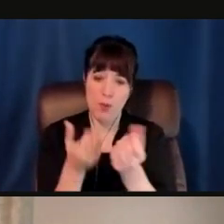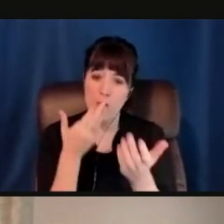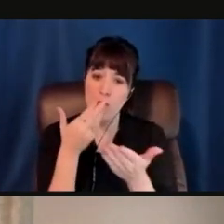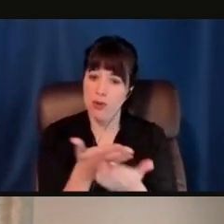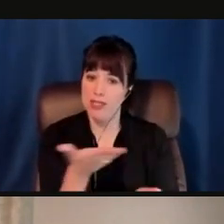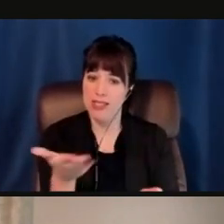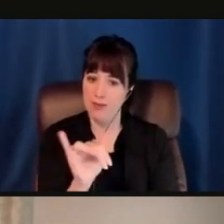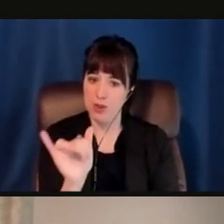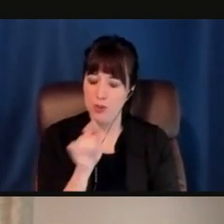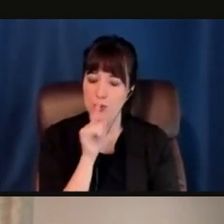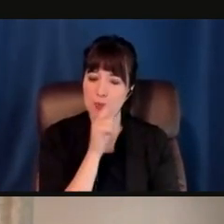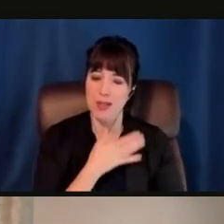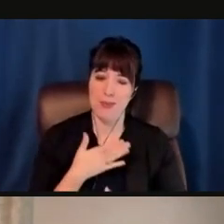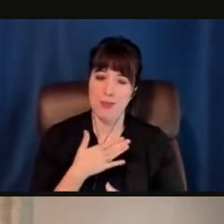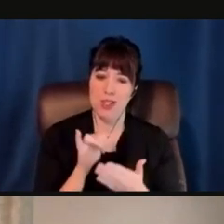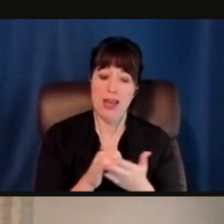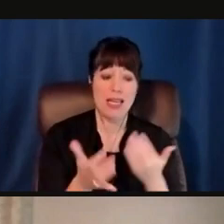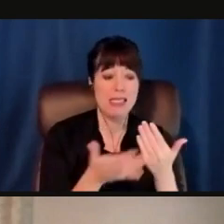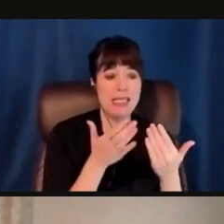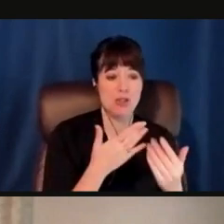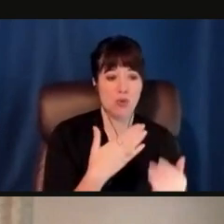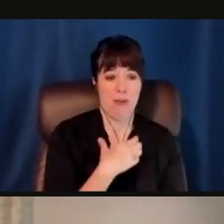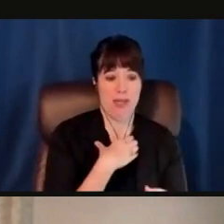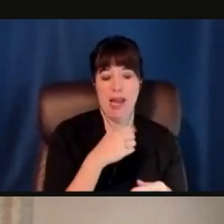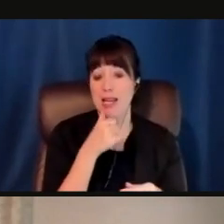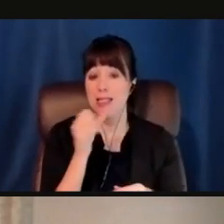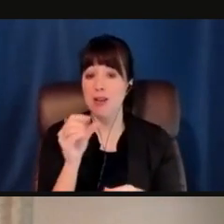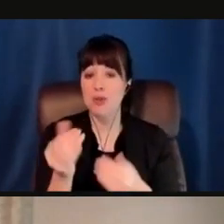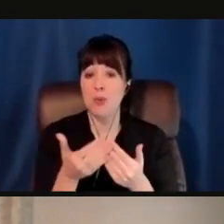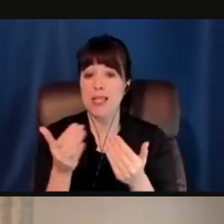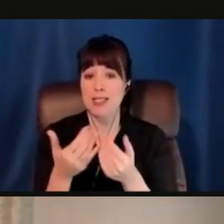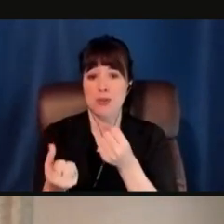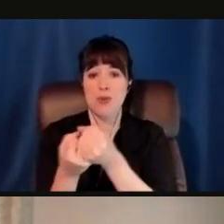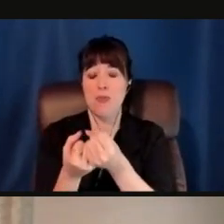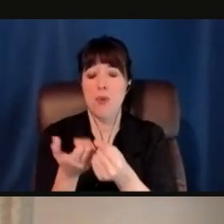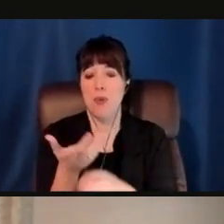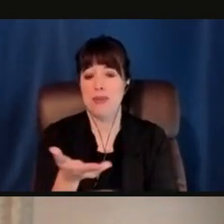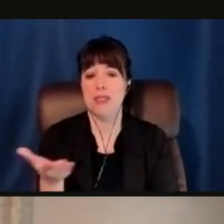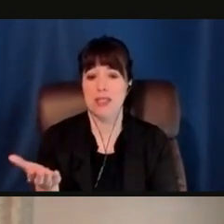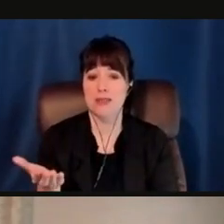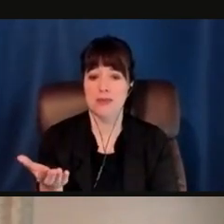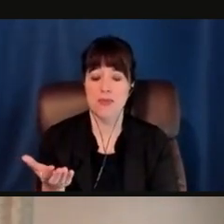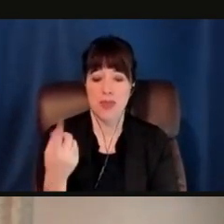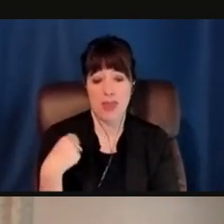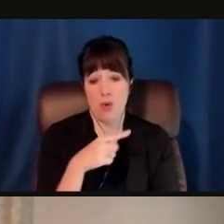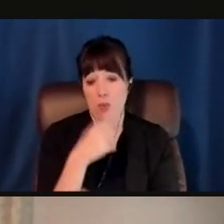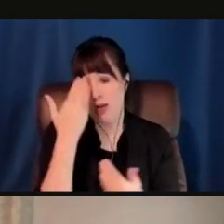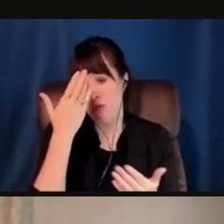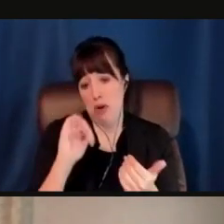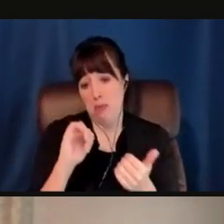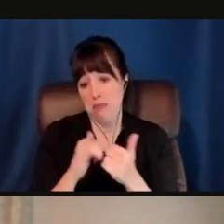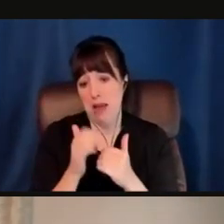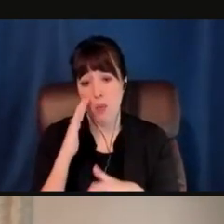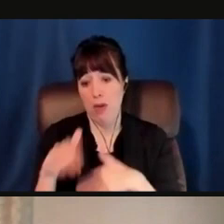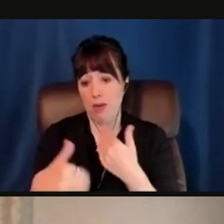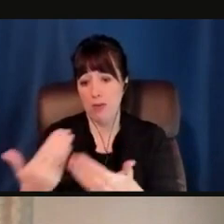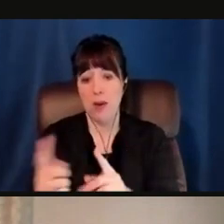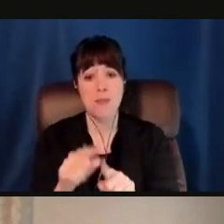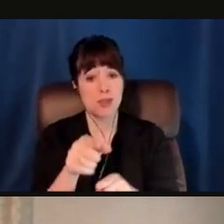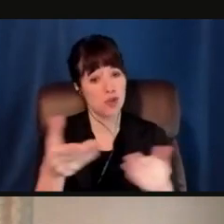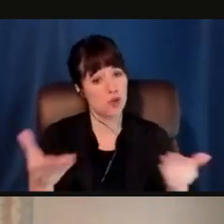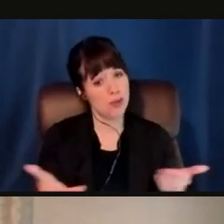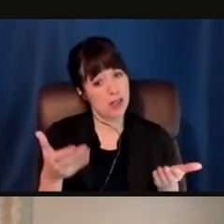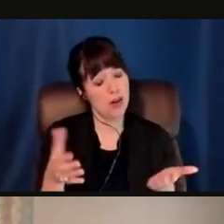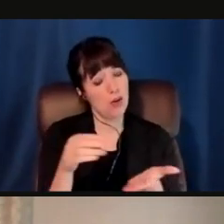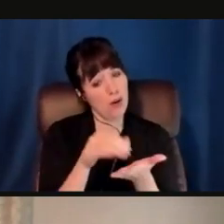really appreciate that. It's easy to complain. It's not so easy to support stuff that we don't know how it's going to work out, but here you are going on record.